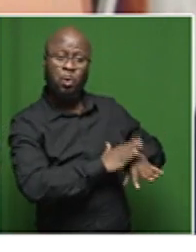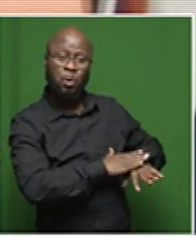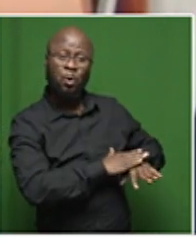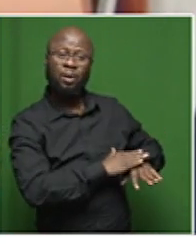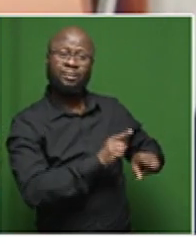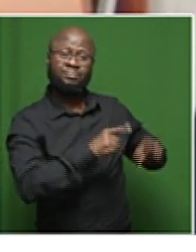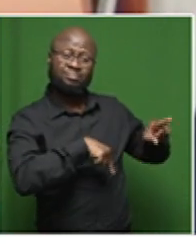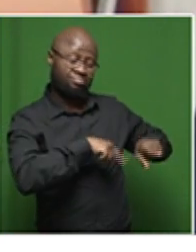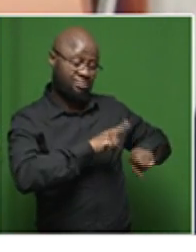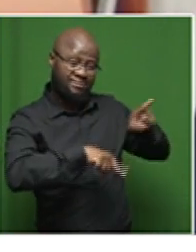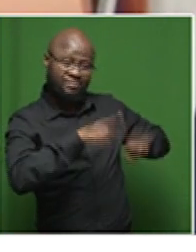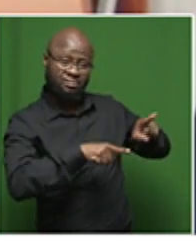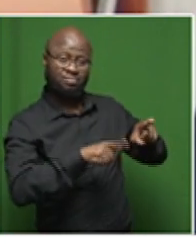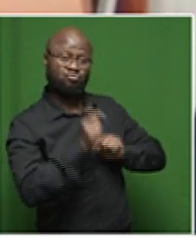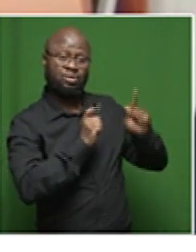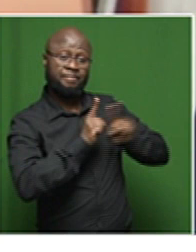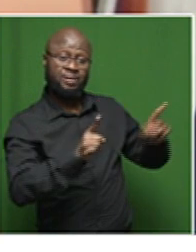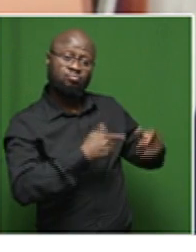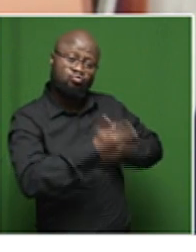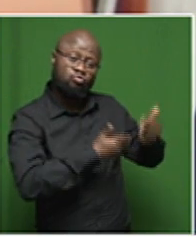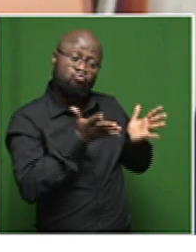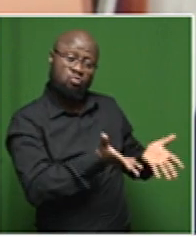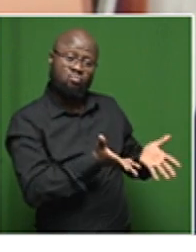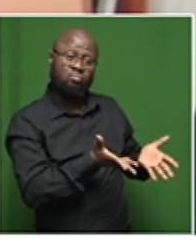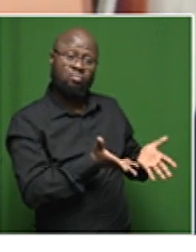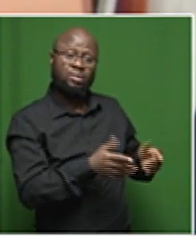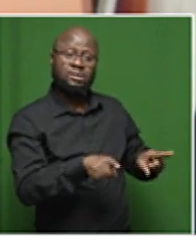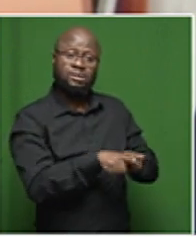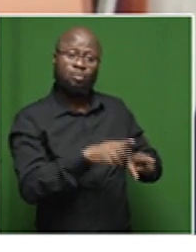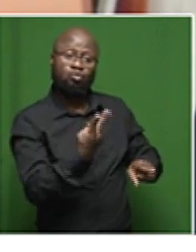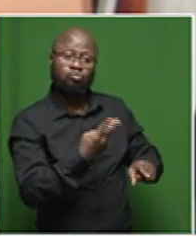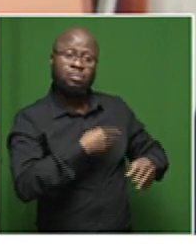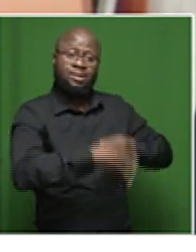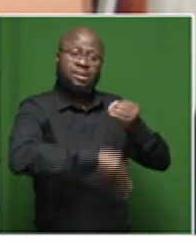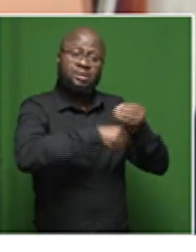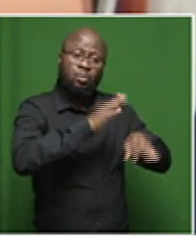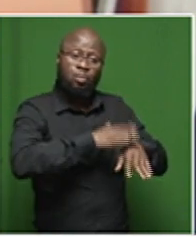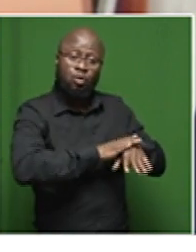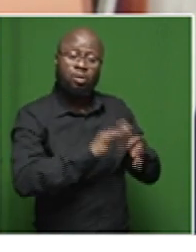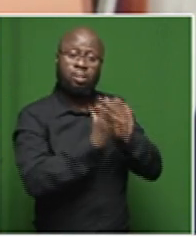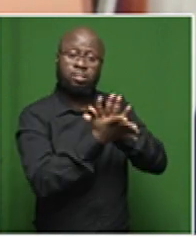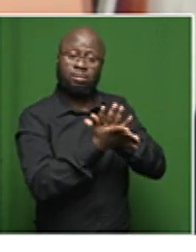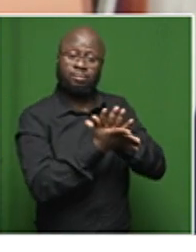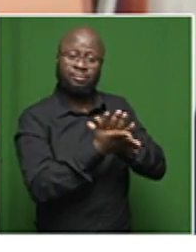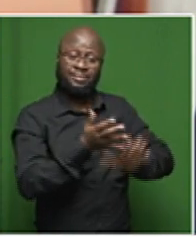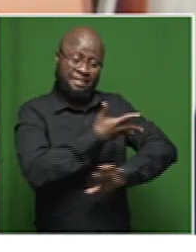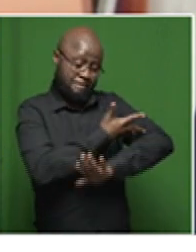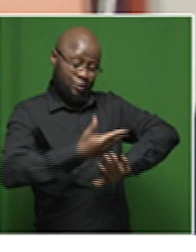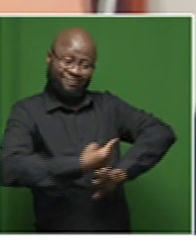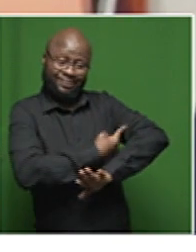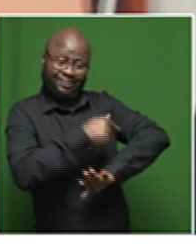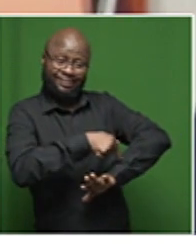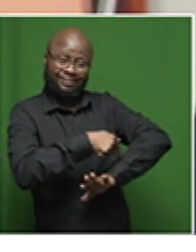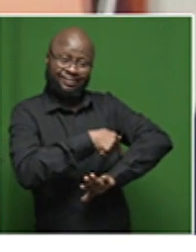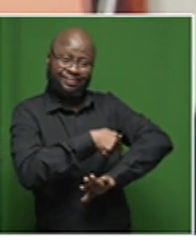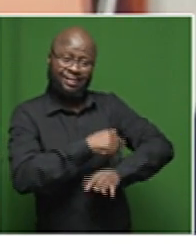the progression of heart failure. And then it also contributes to damage to blood vessels. Okay. And then if the damage of the blood